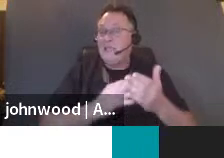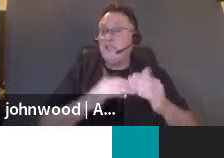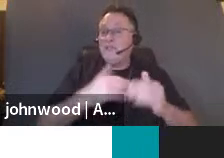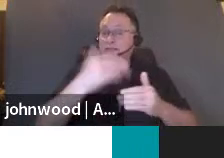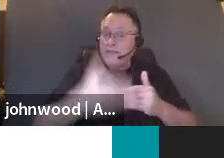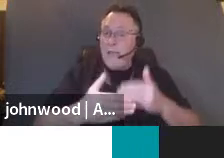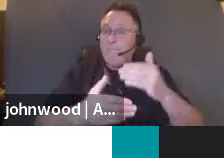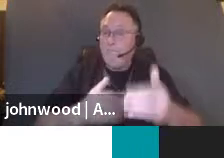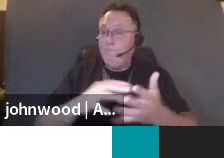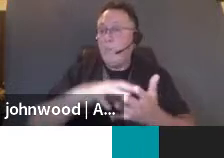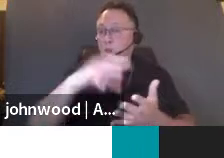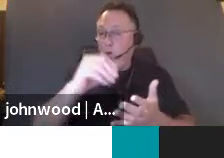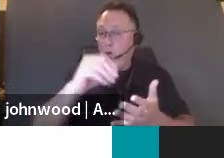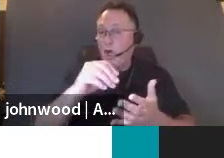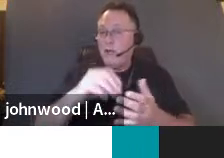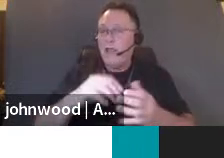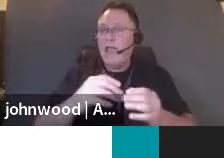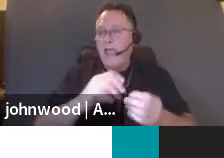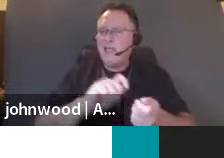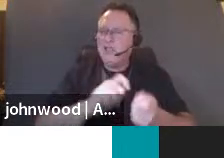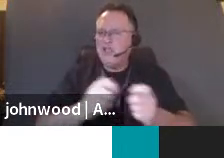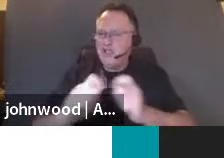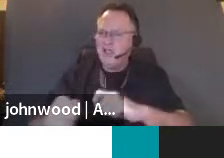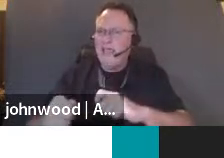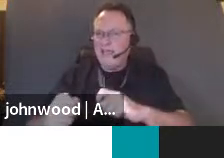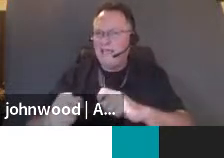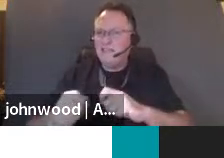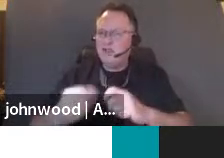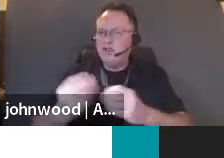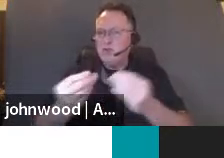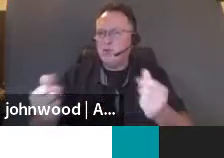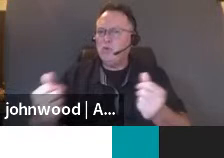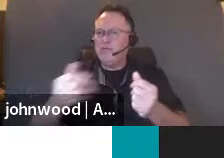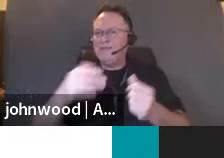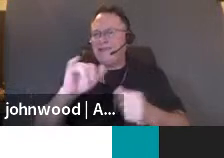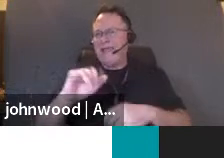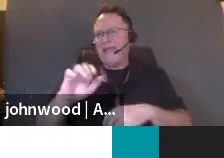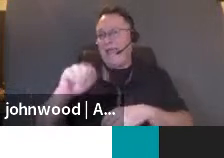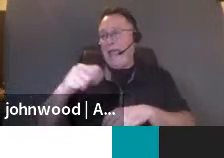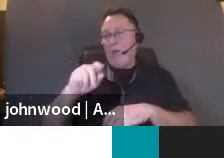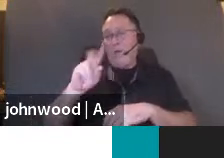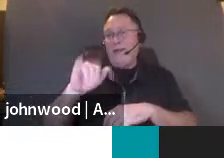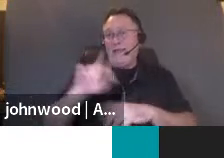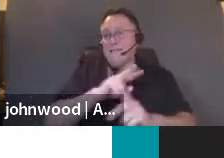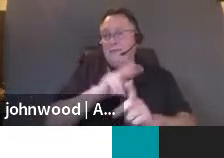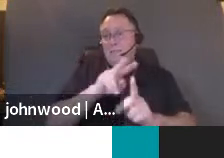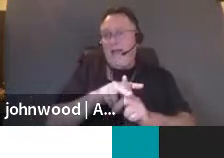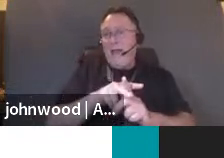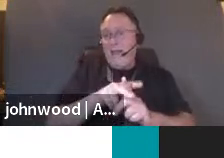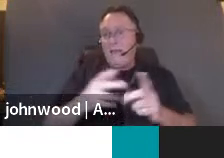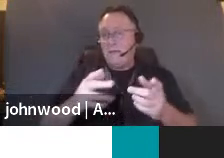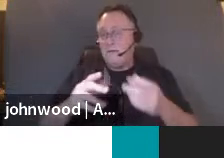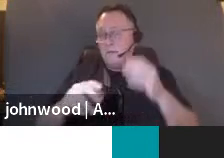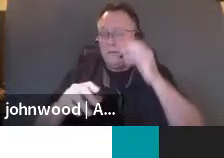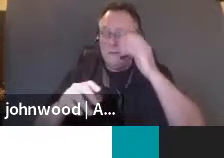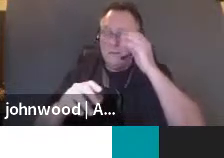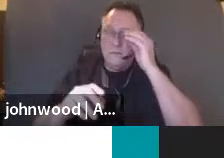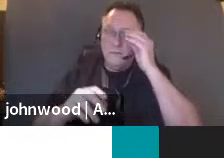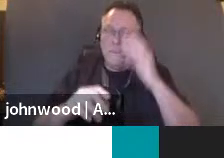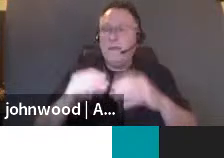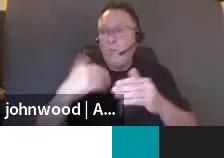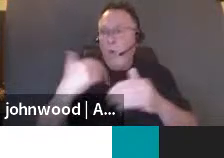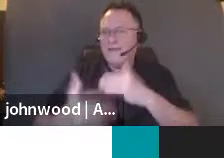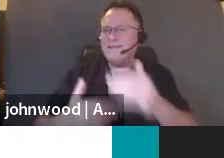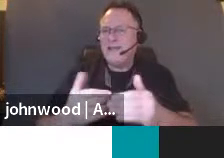evolve the design solutions. And especially when a sensitive topic like equity is being applied to it, right? And so this process